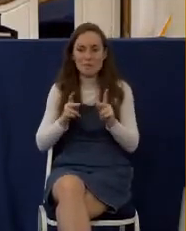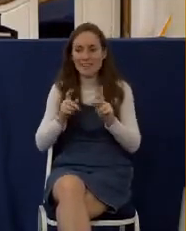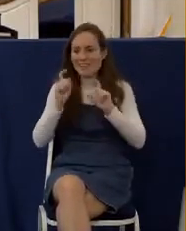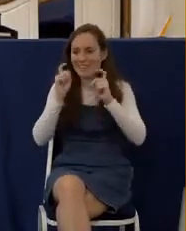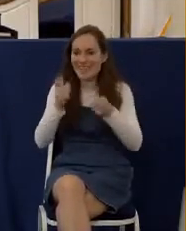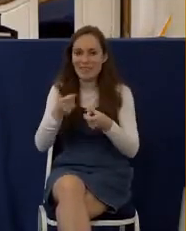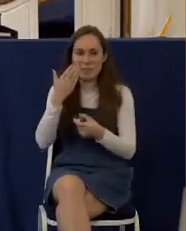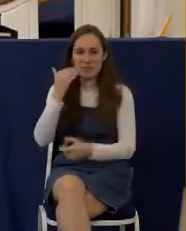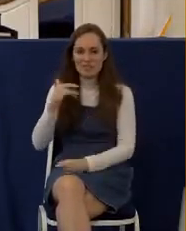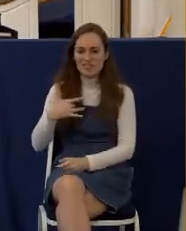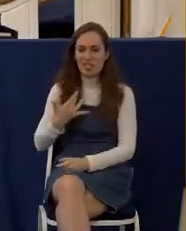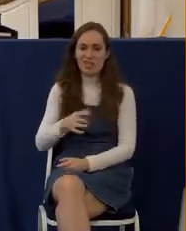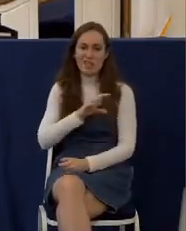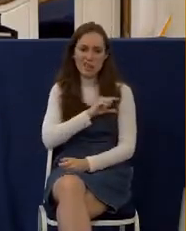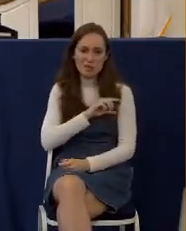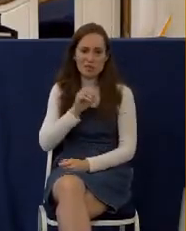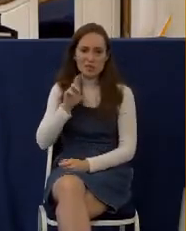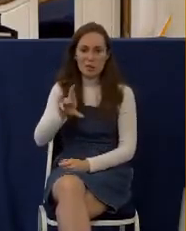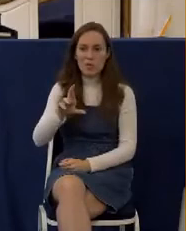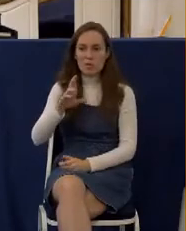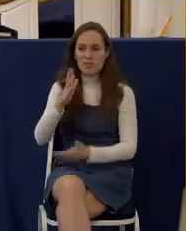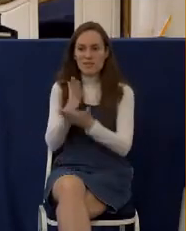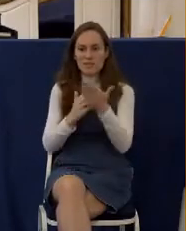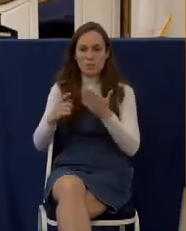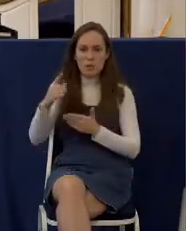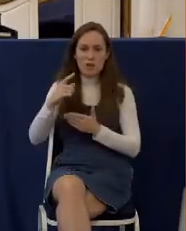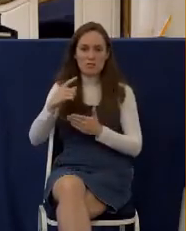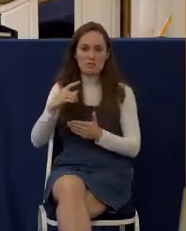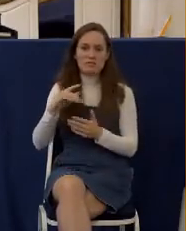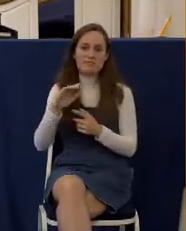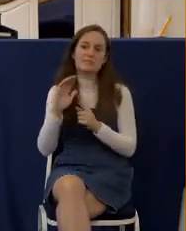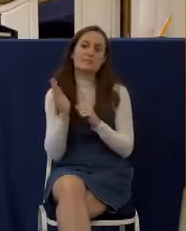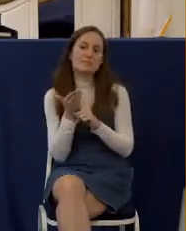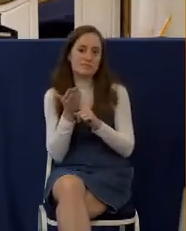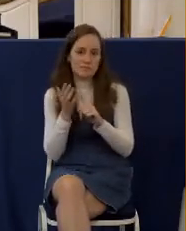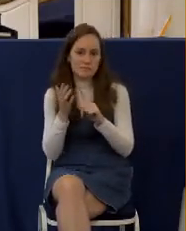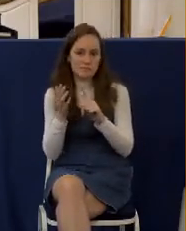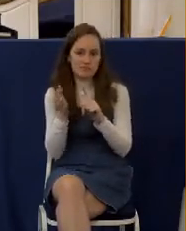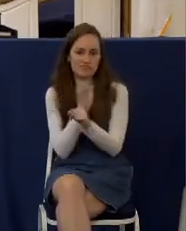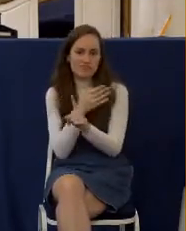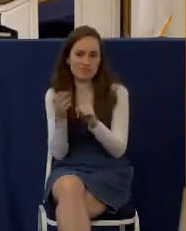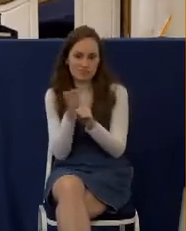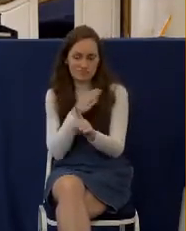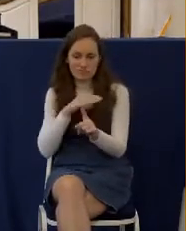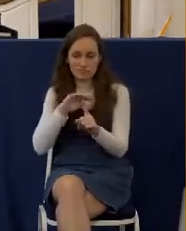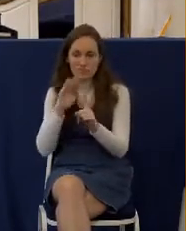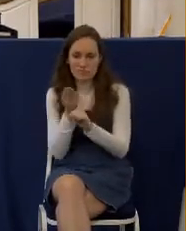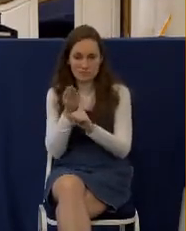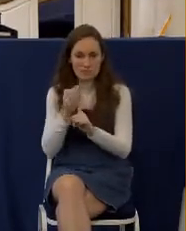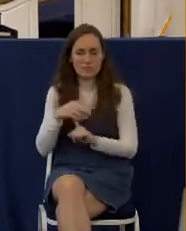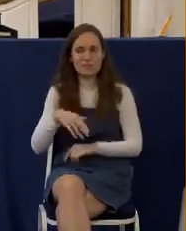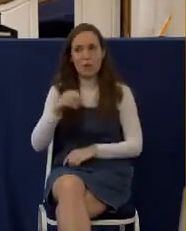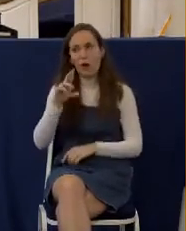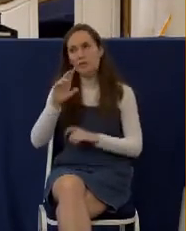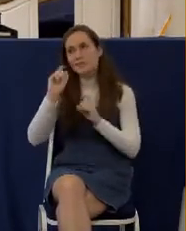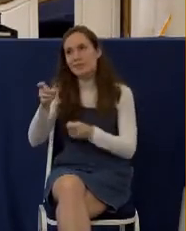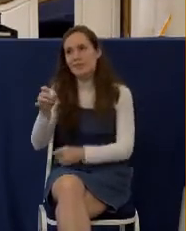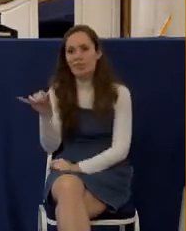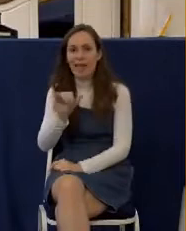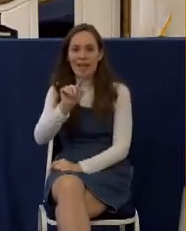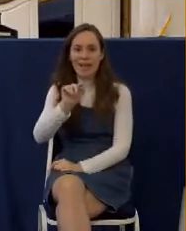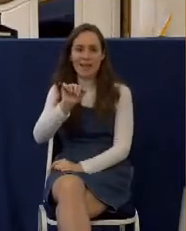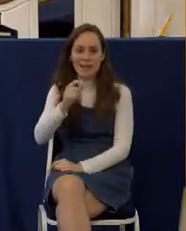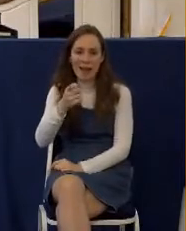or guilt or like you're giving to the government or anything like that. He wants there to be the willingness. He wants it to